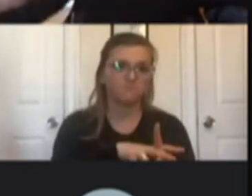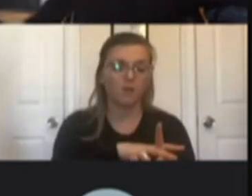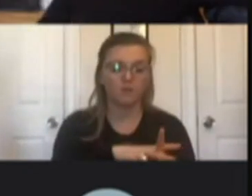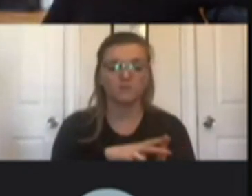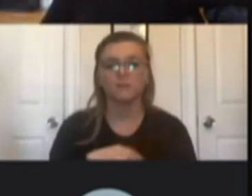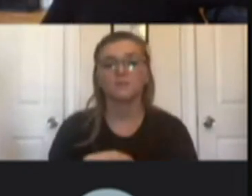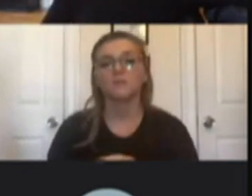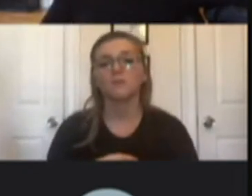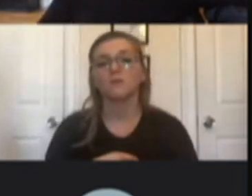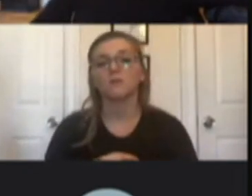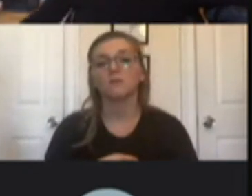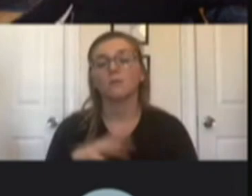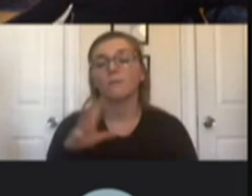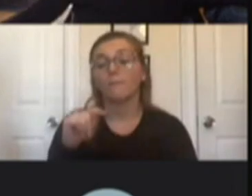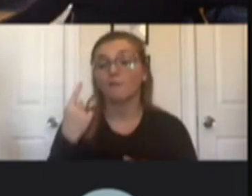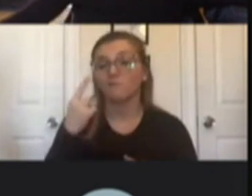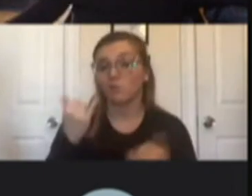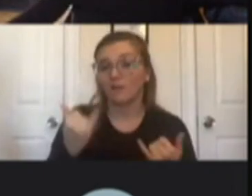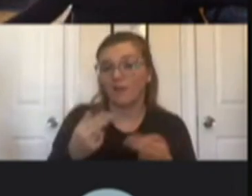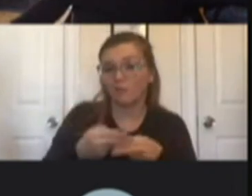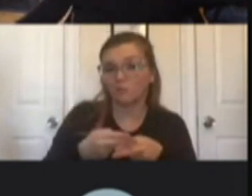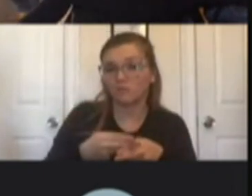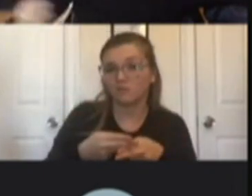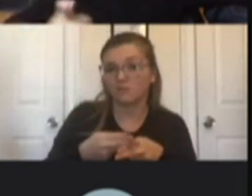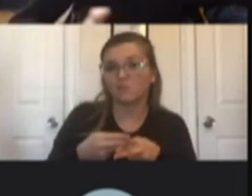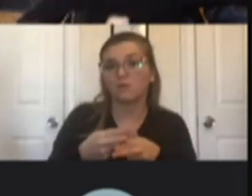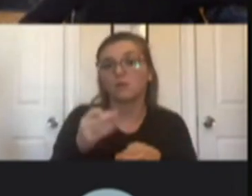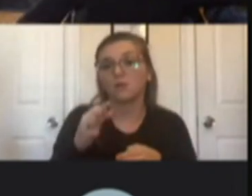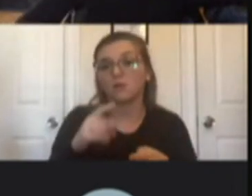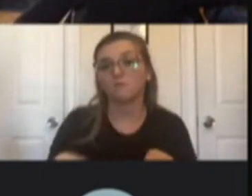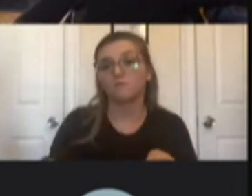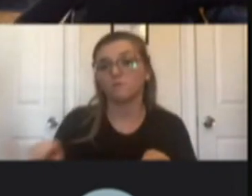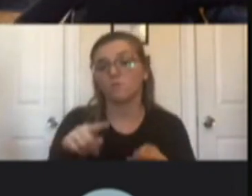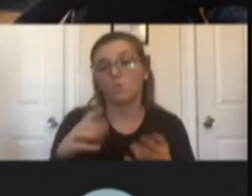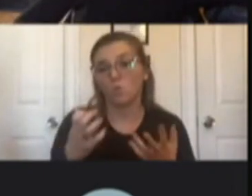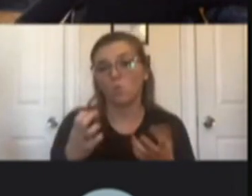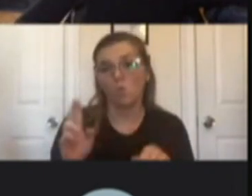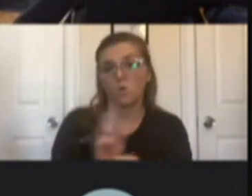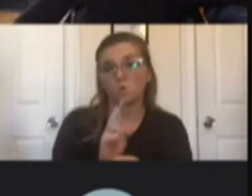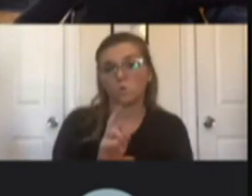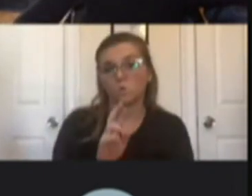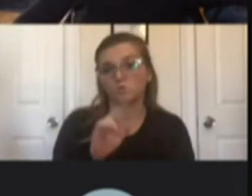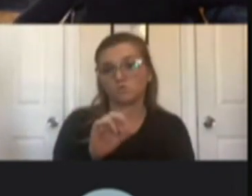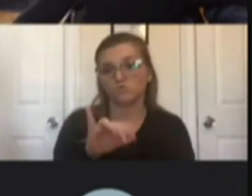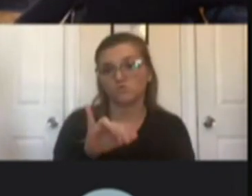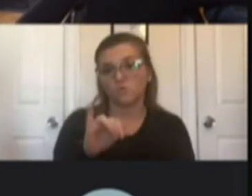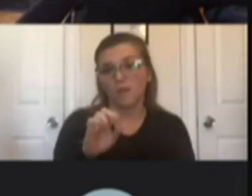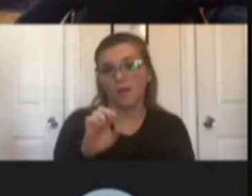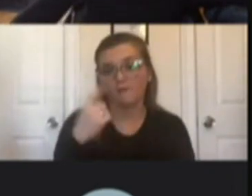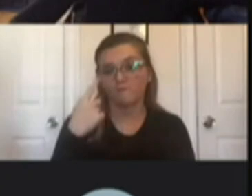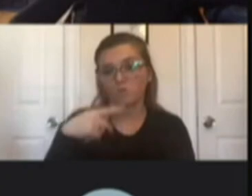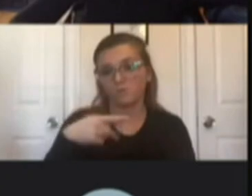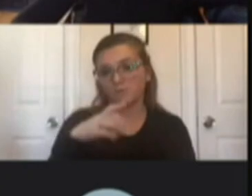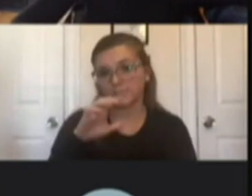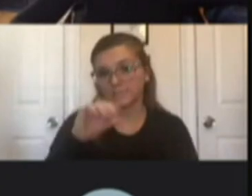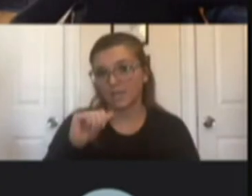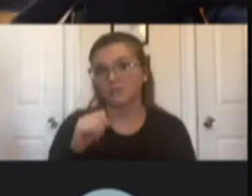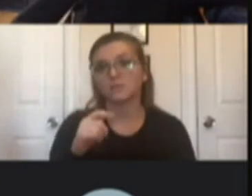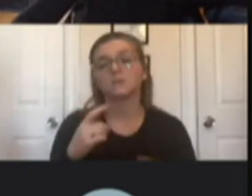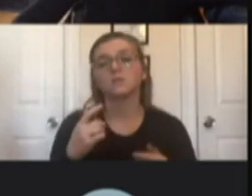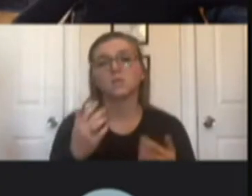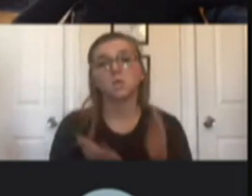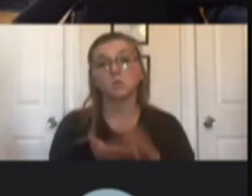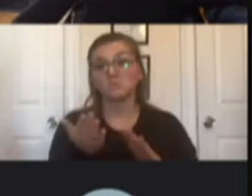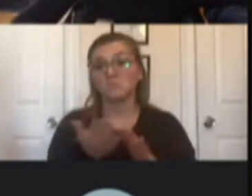I would say in the short run, if someone wants to use that service, it is running successfully,